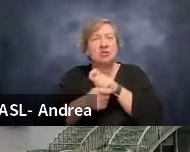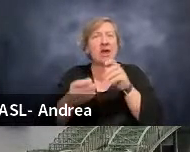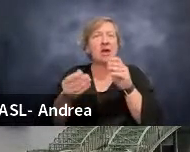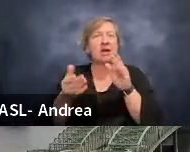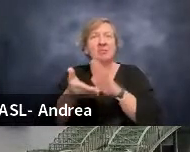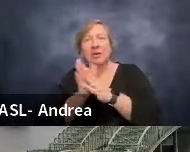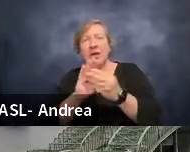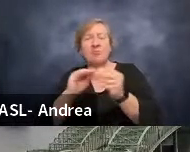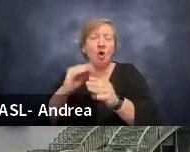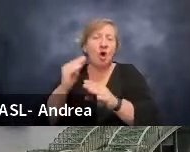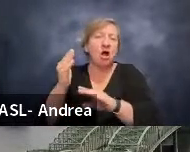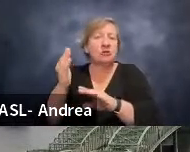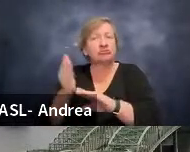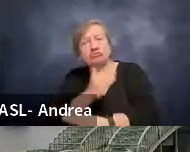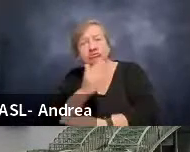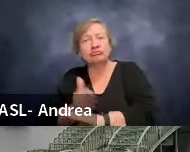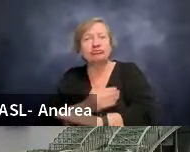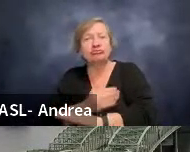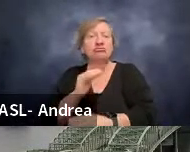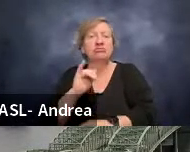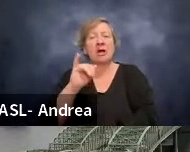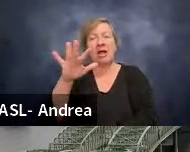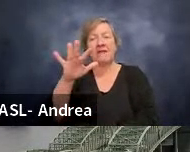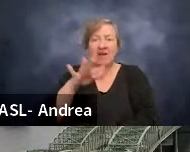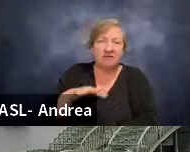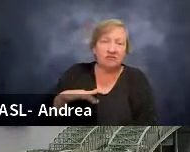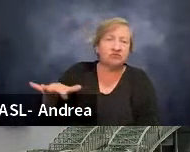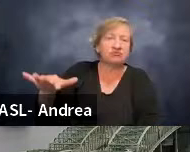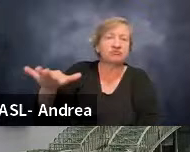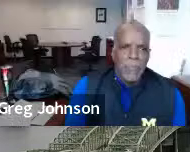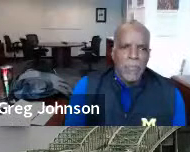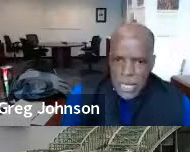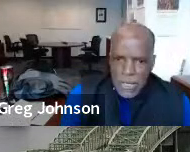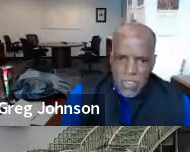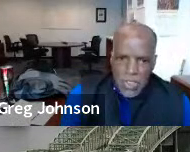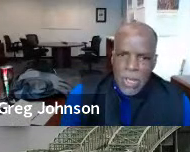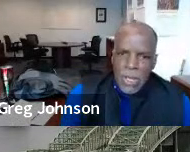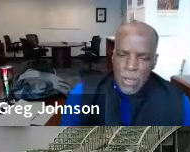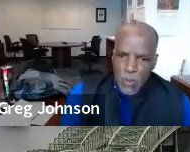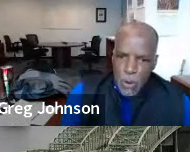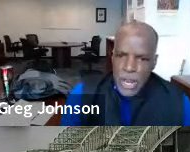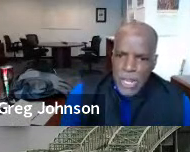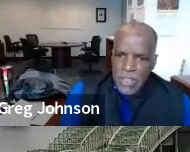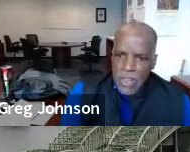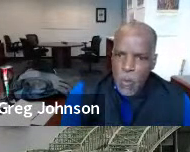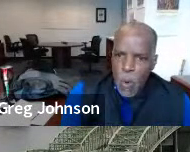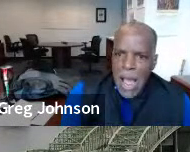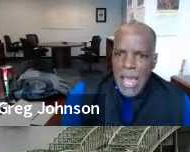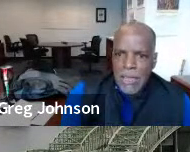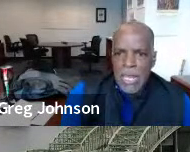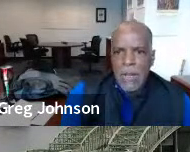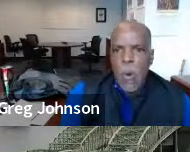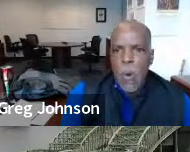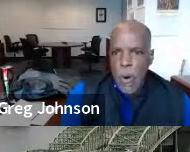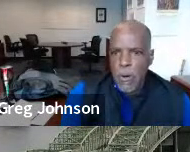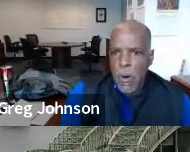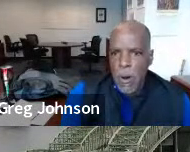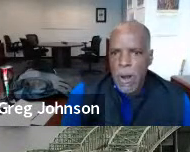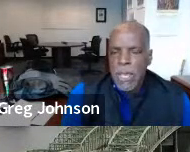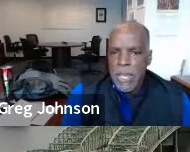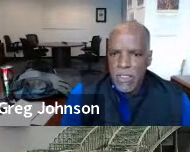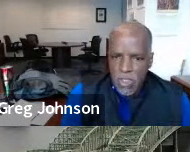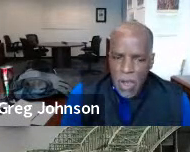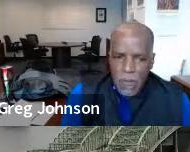corridor. So you're going to hear about why we need to replace this bridge and why the